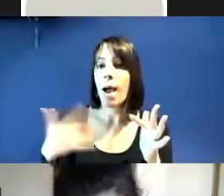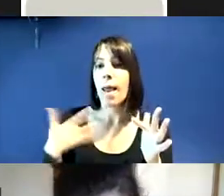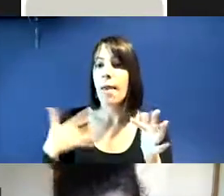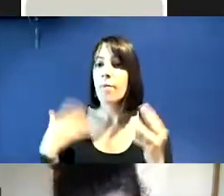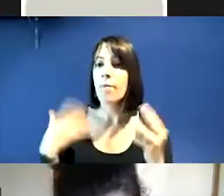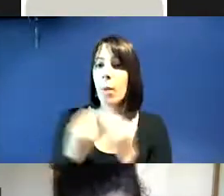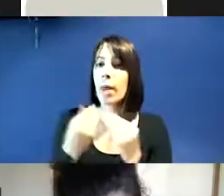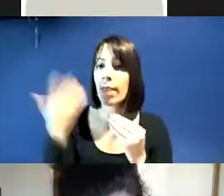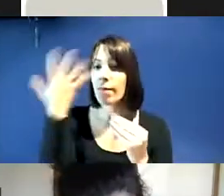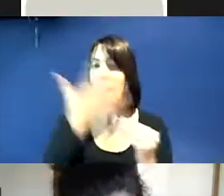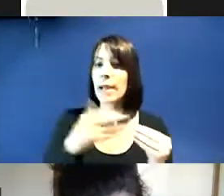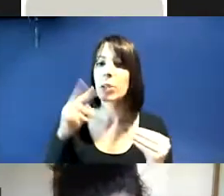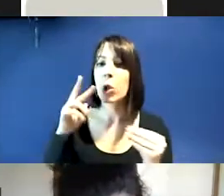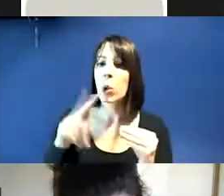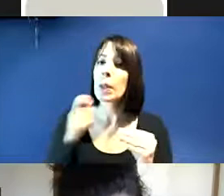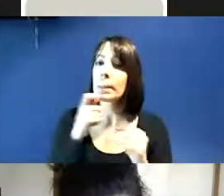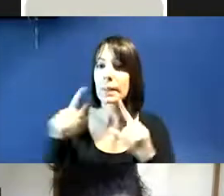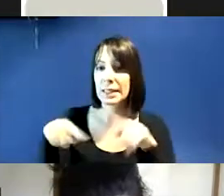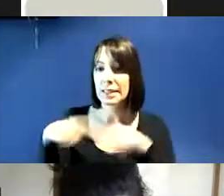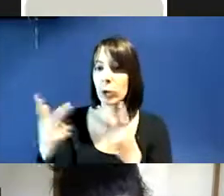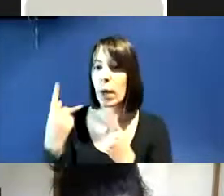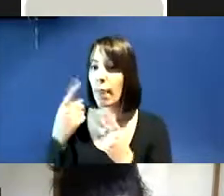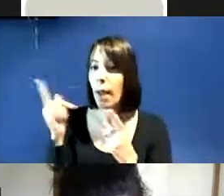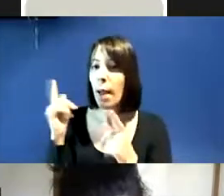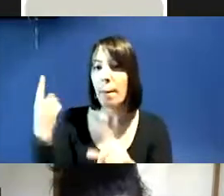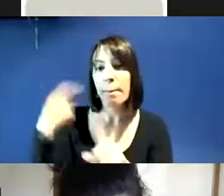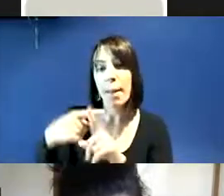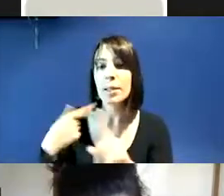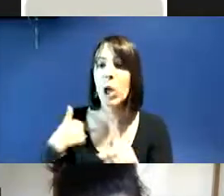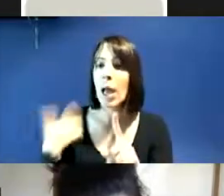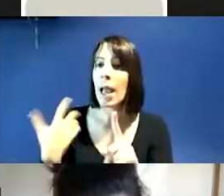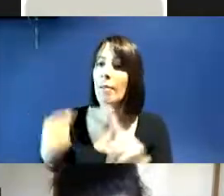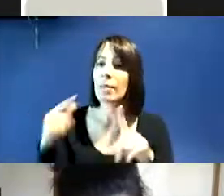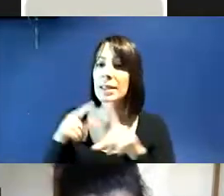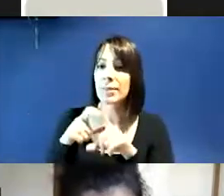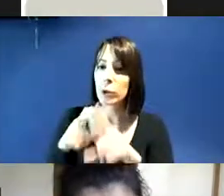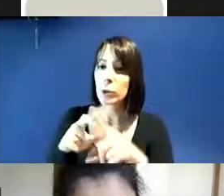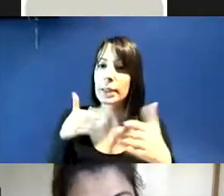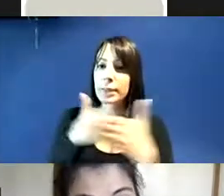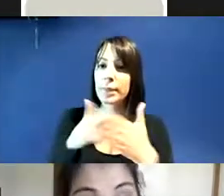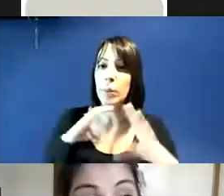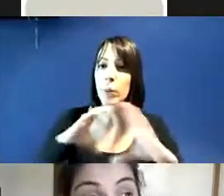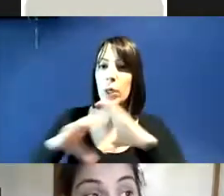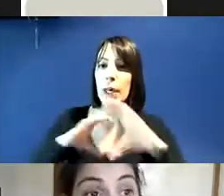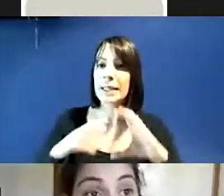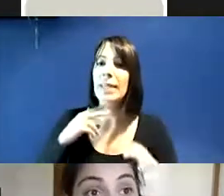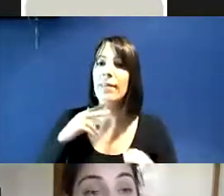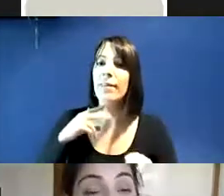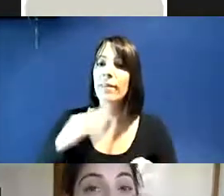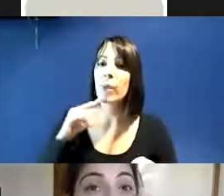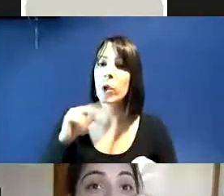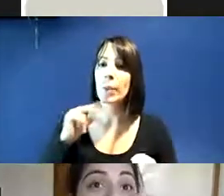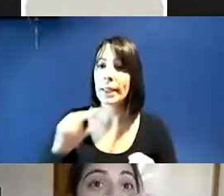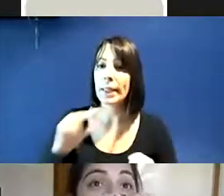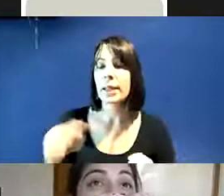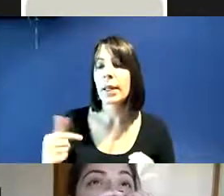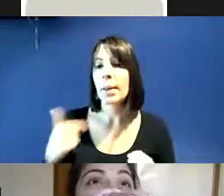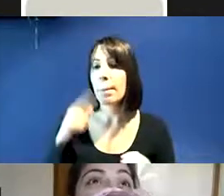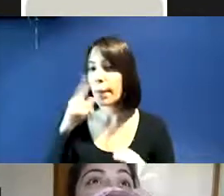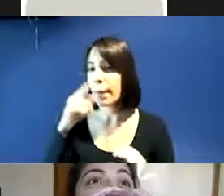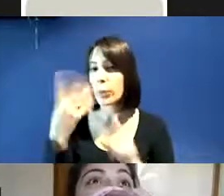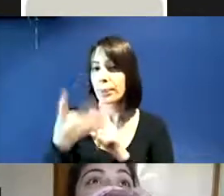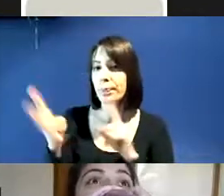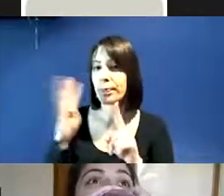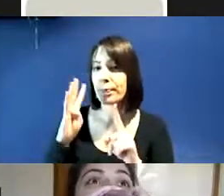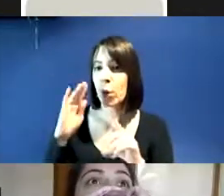communicating verbally for much of my life. As a young person, people around me often made the assumption that I found it